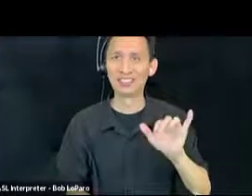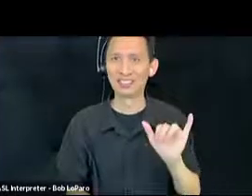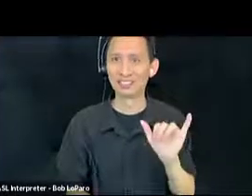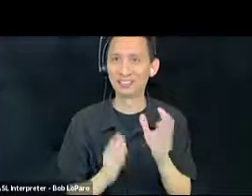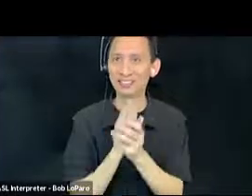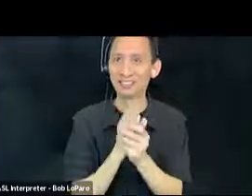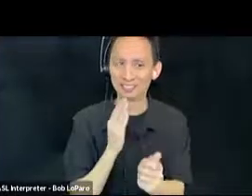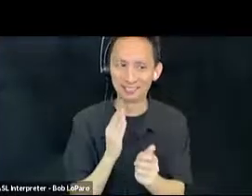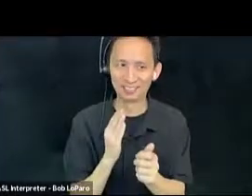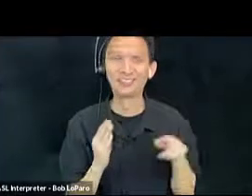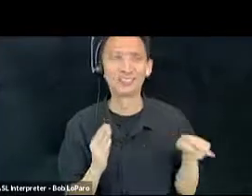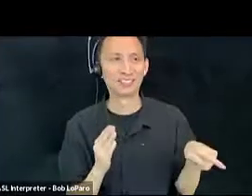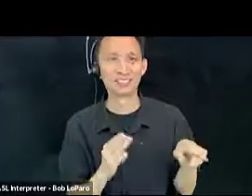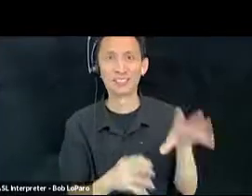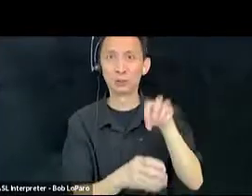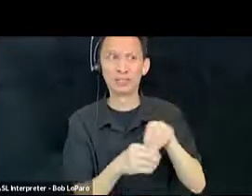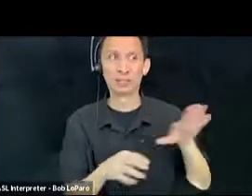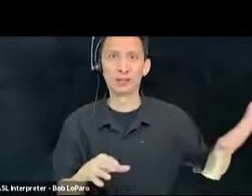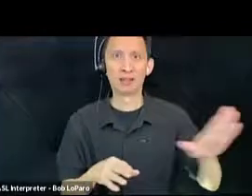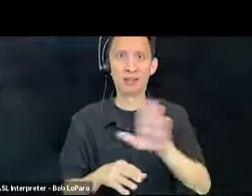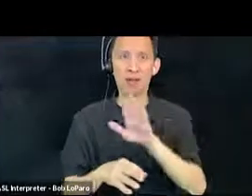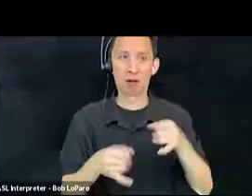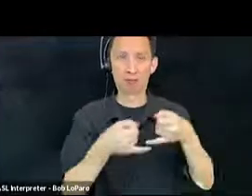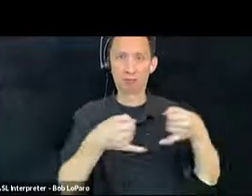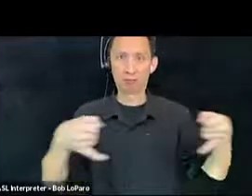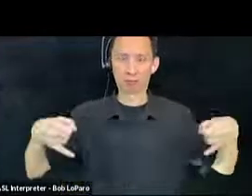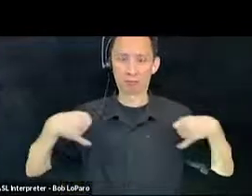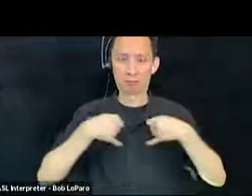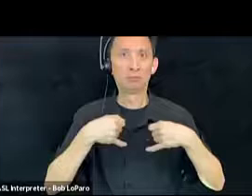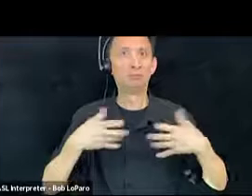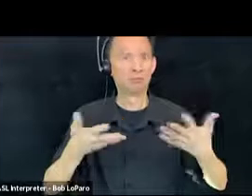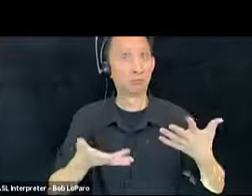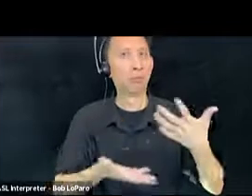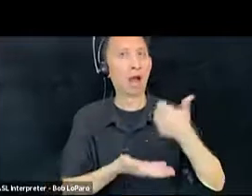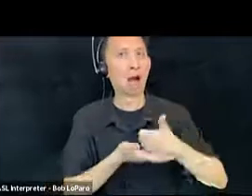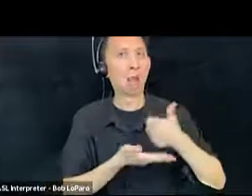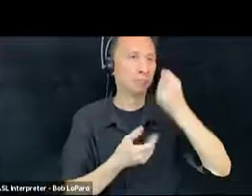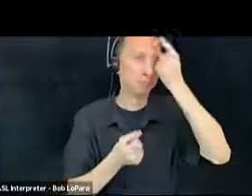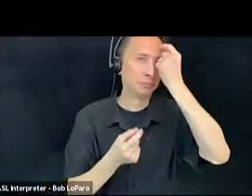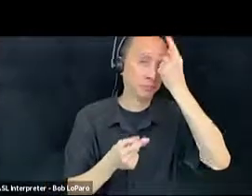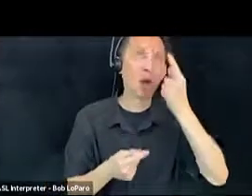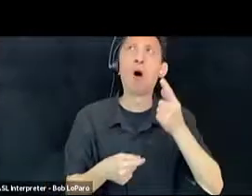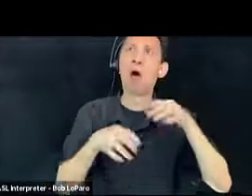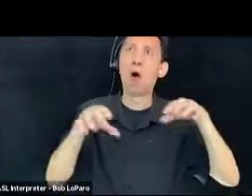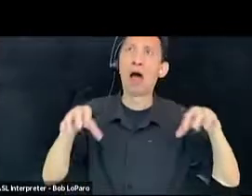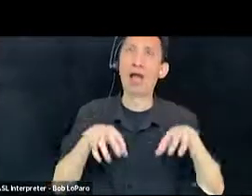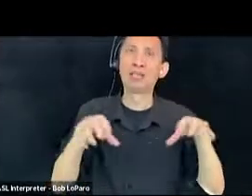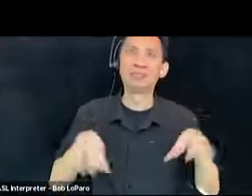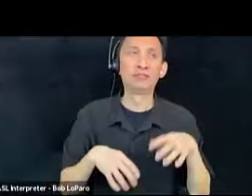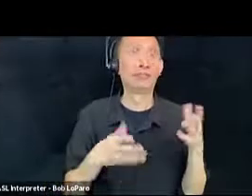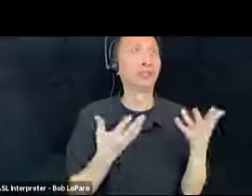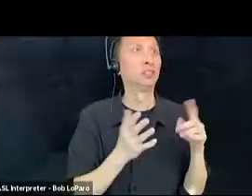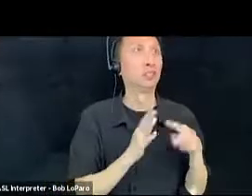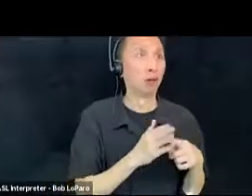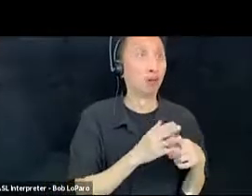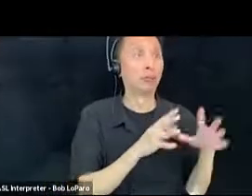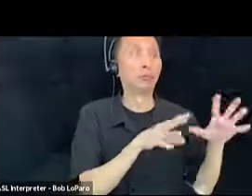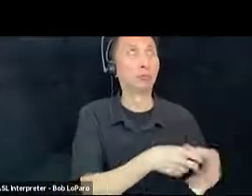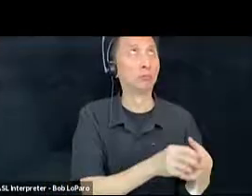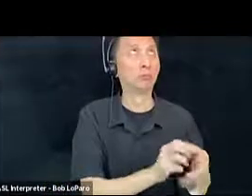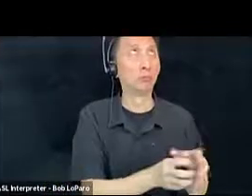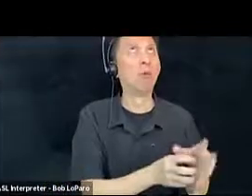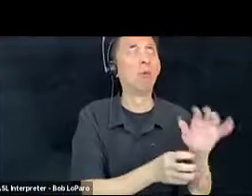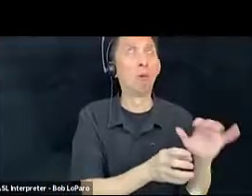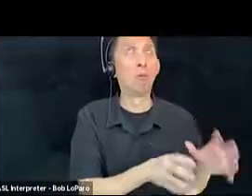space. So this is specifically for just one routine at a time. But again, we're going to build that meeting up to be able to